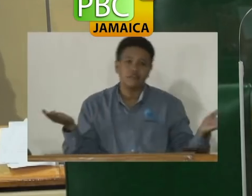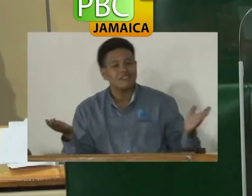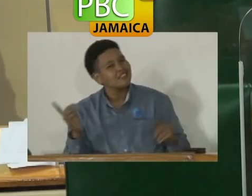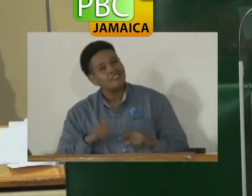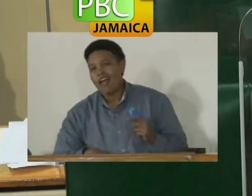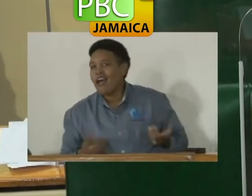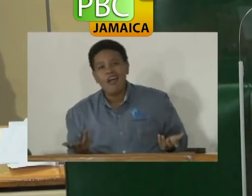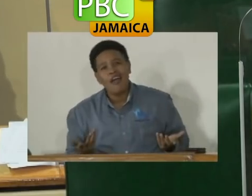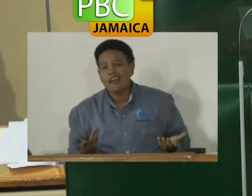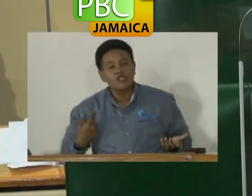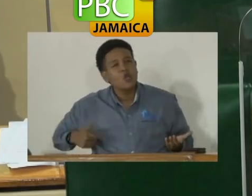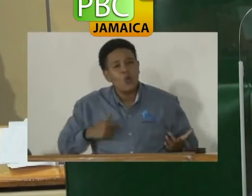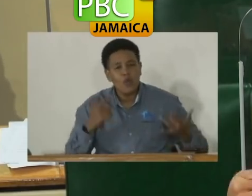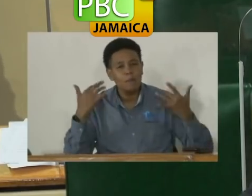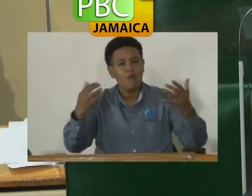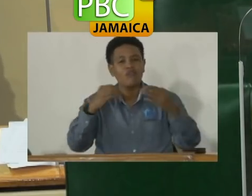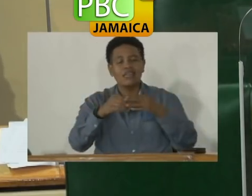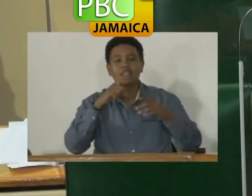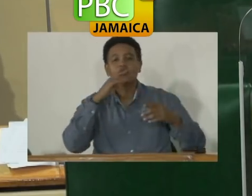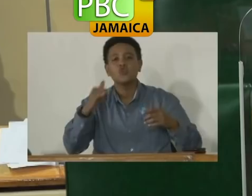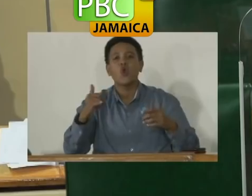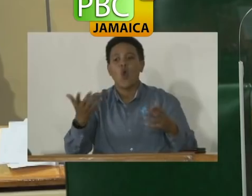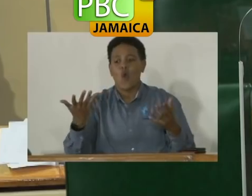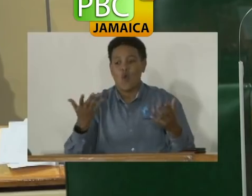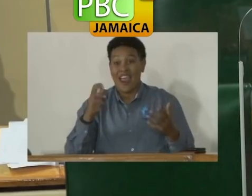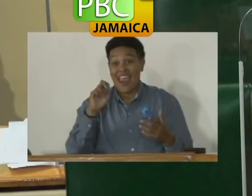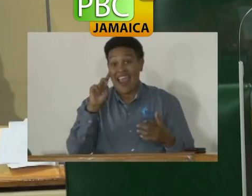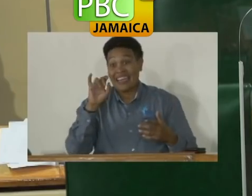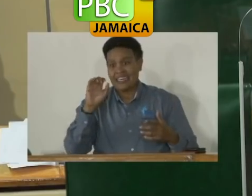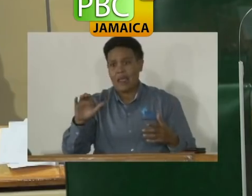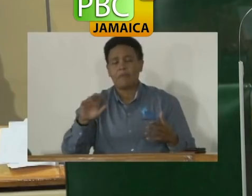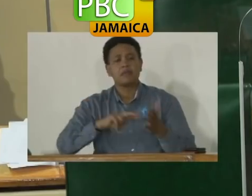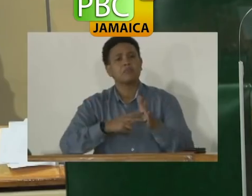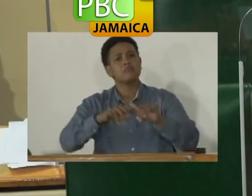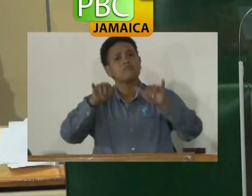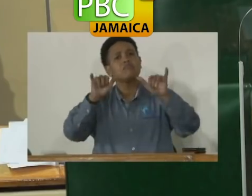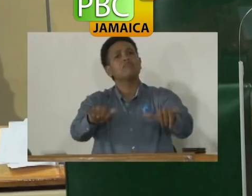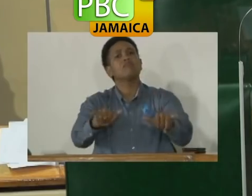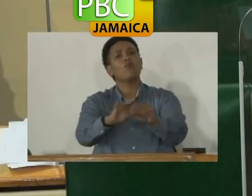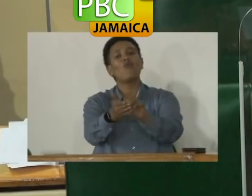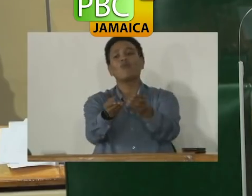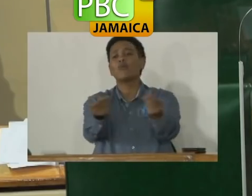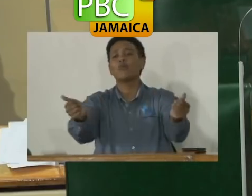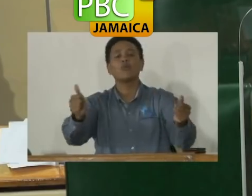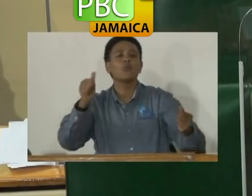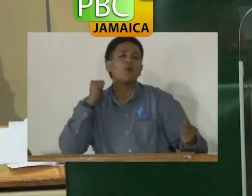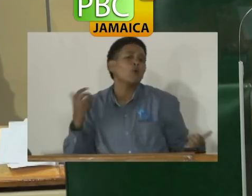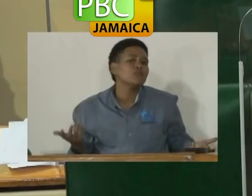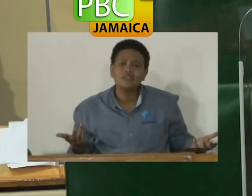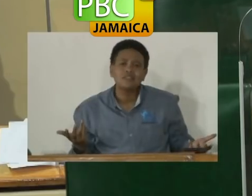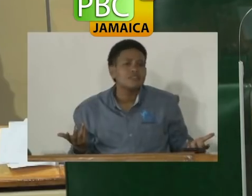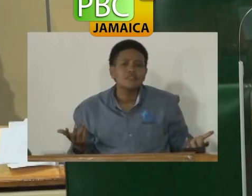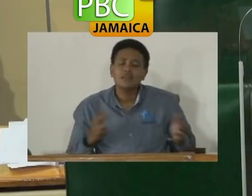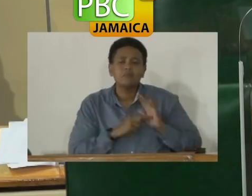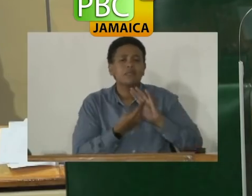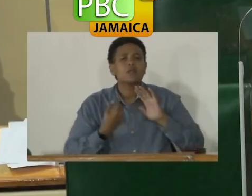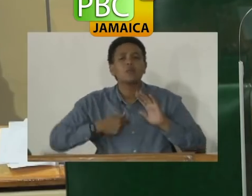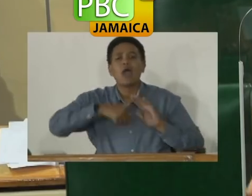So, Madam Speaker, we're moving into the endemic phase of the pandemic. And what that means is that we have